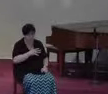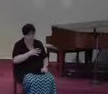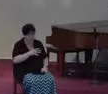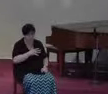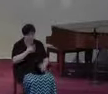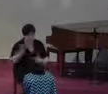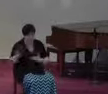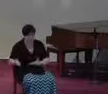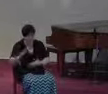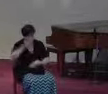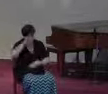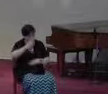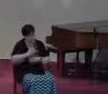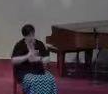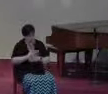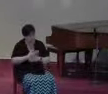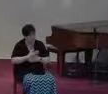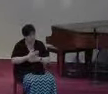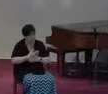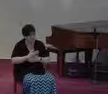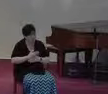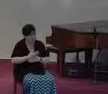here is your son."